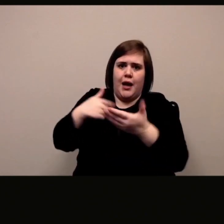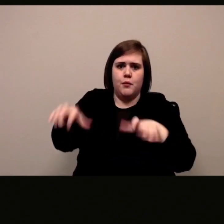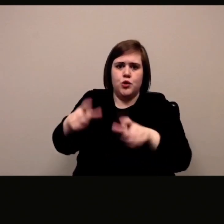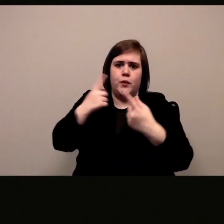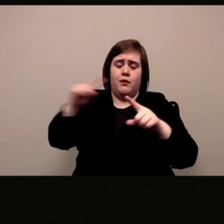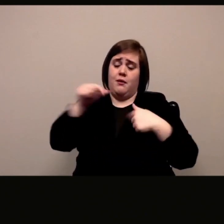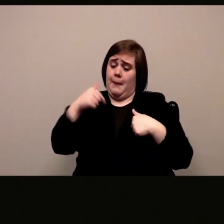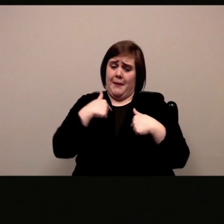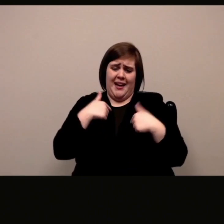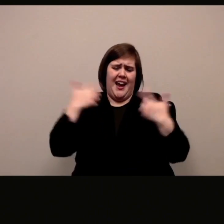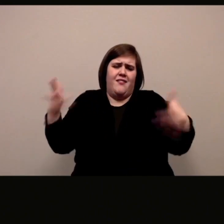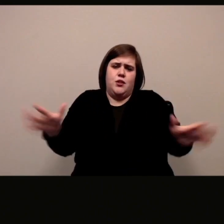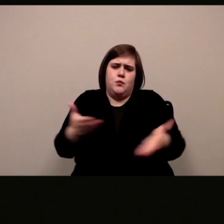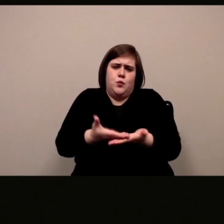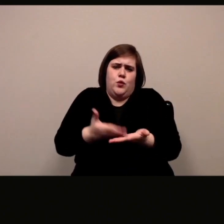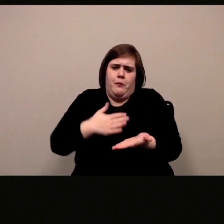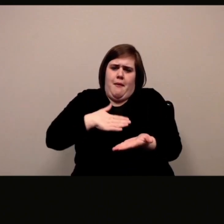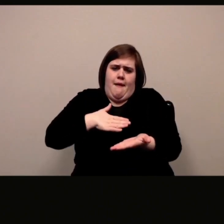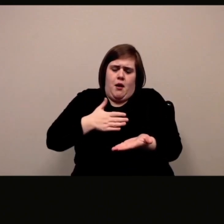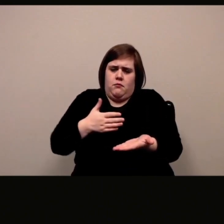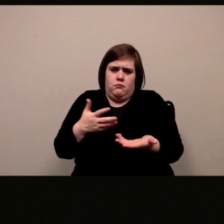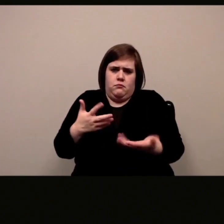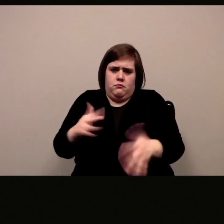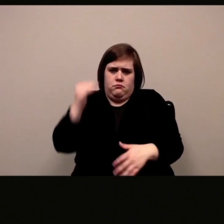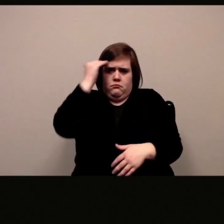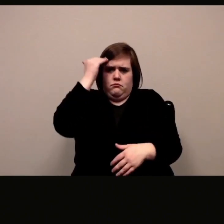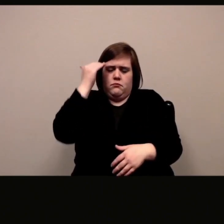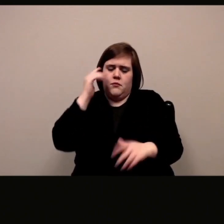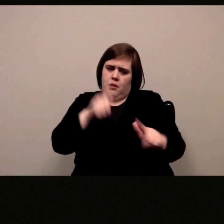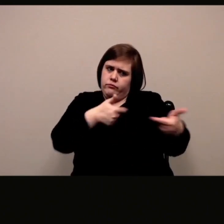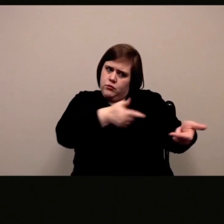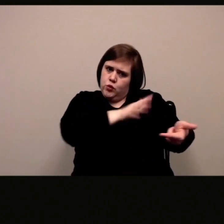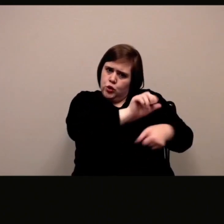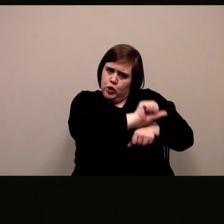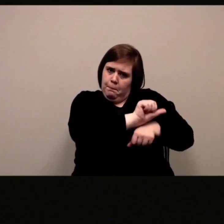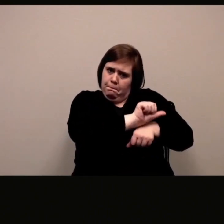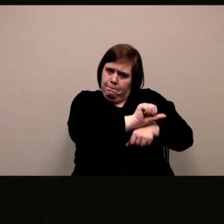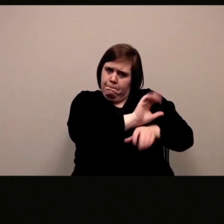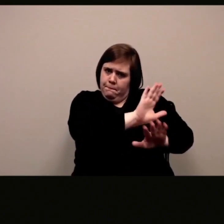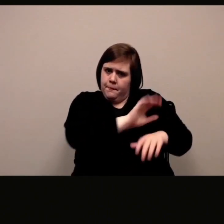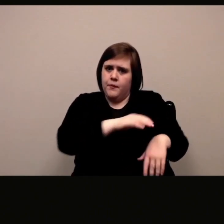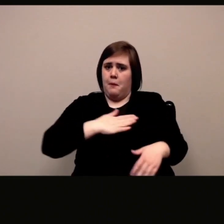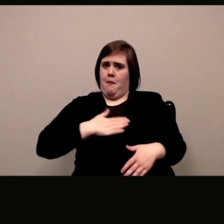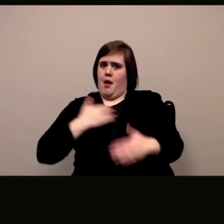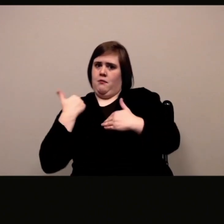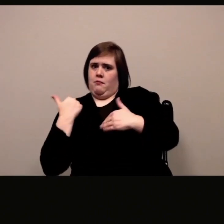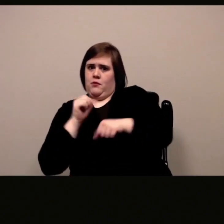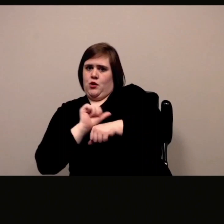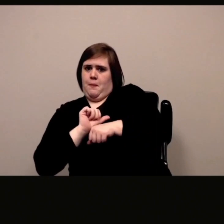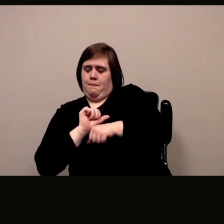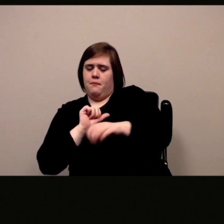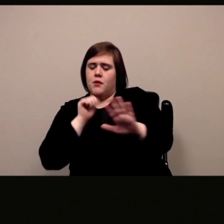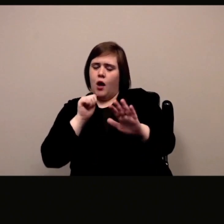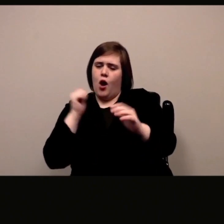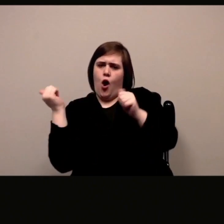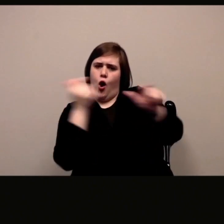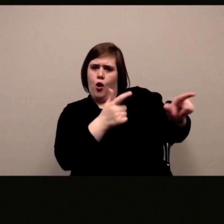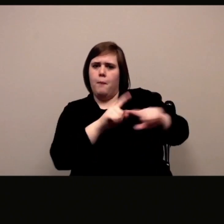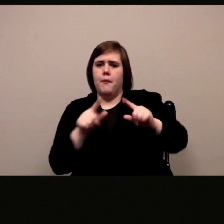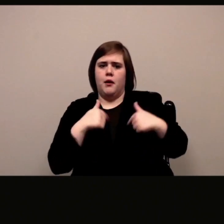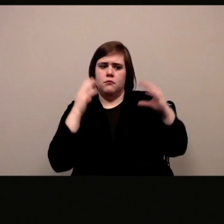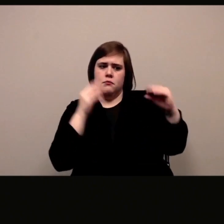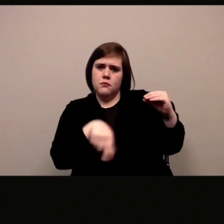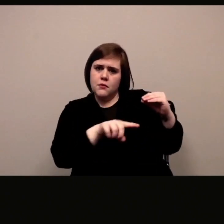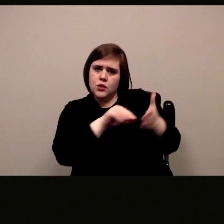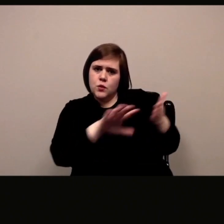already proven them wrong on my end. It is your job. And my job as an educator, and I feel that it's everyone's job, is to teach kids what their